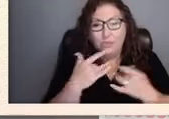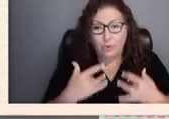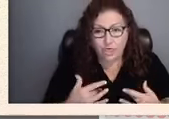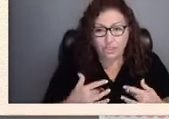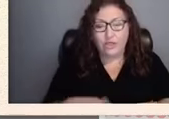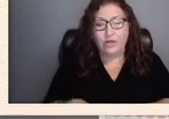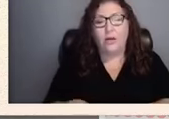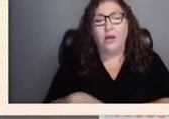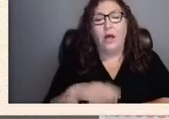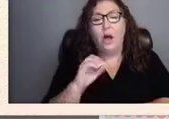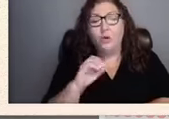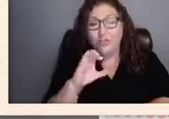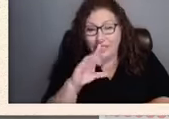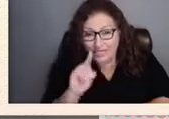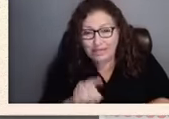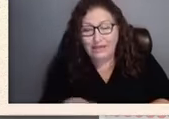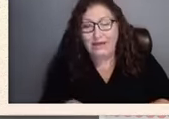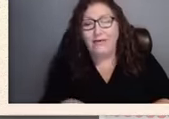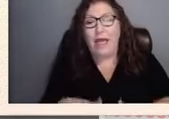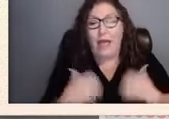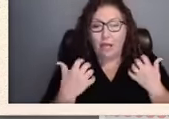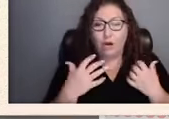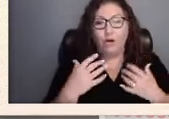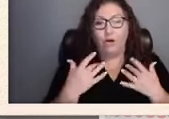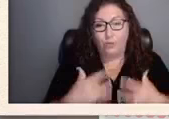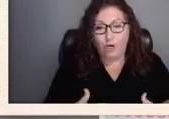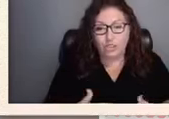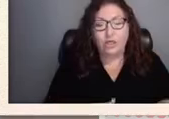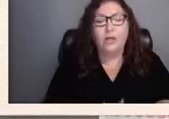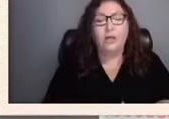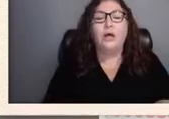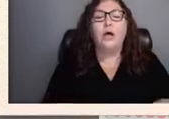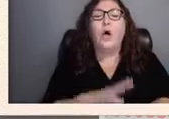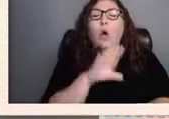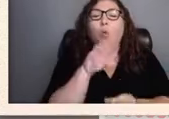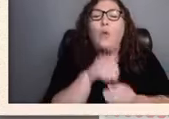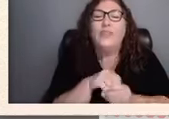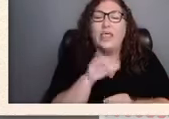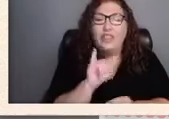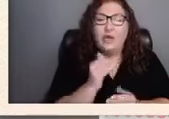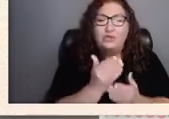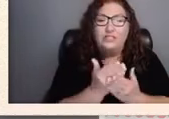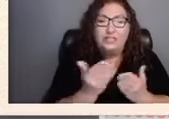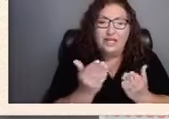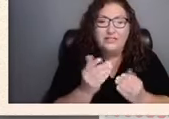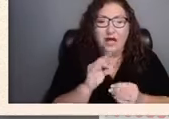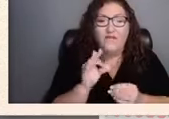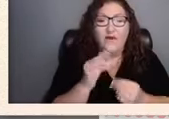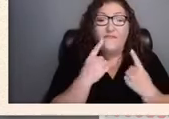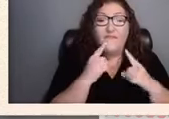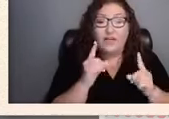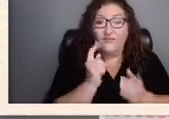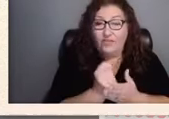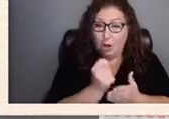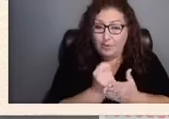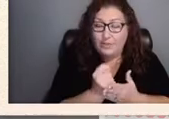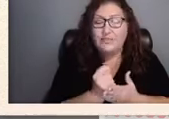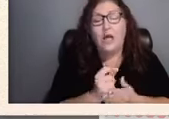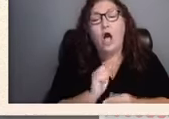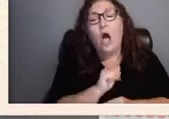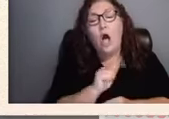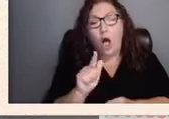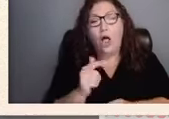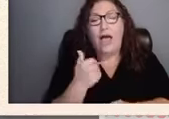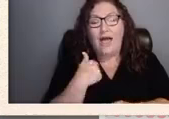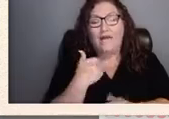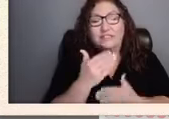and aggression in youth. So, what's within these packages of effective therapies? Well, all of them have some